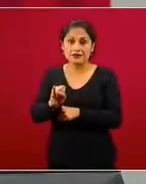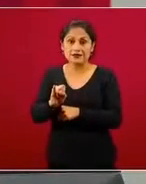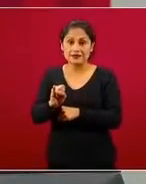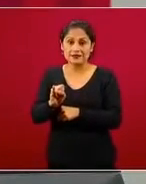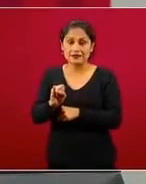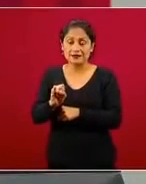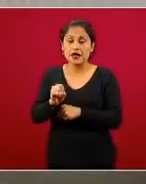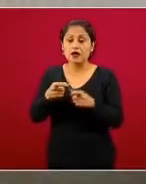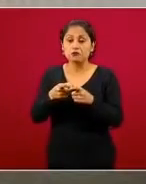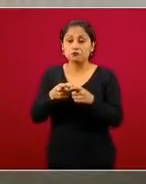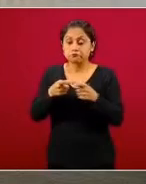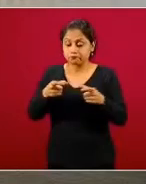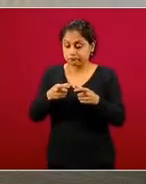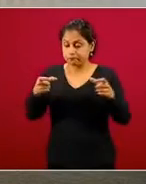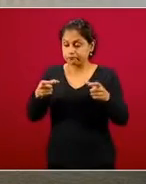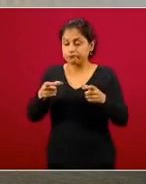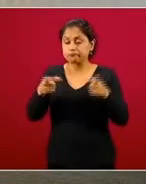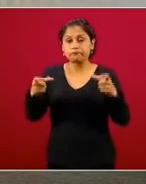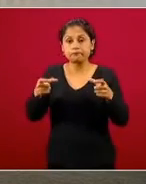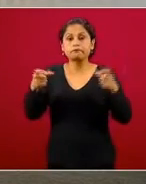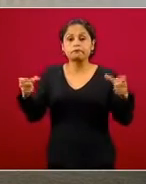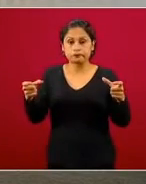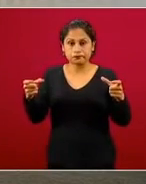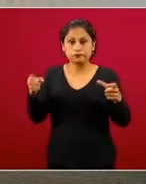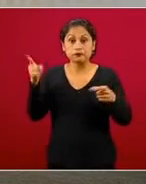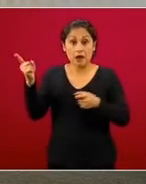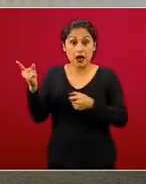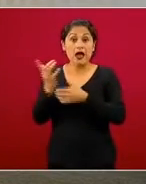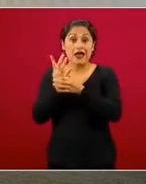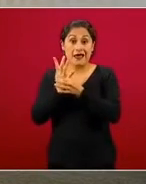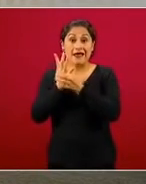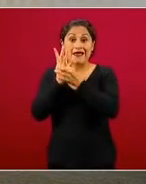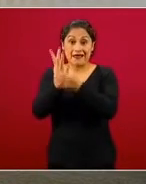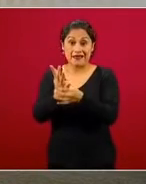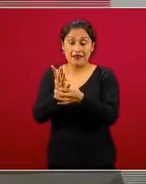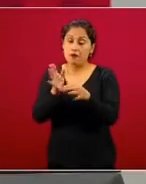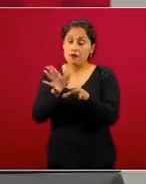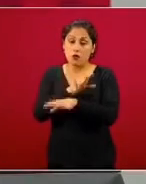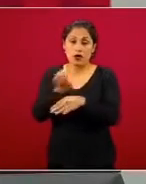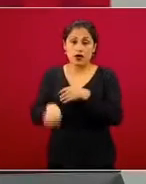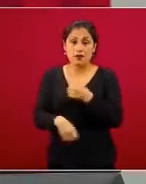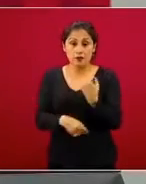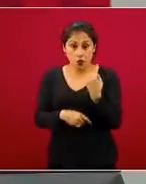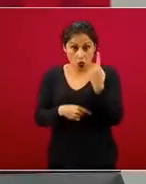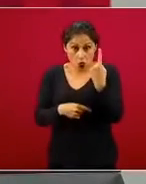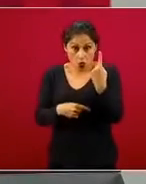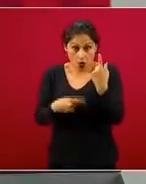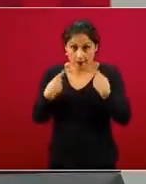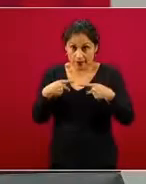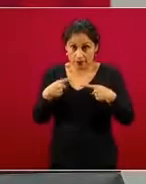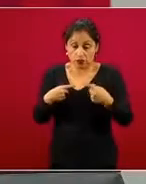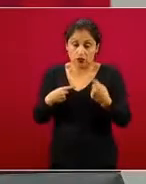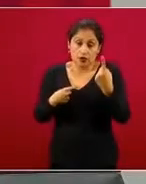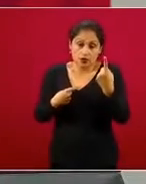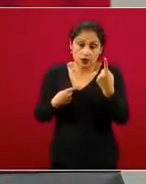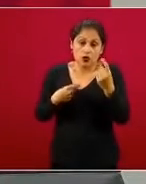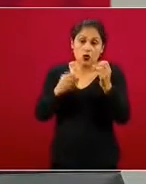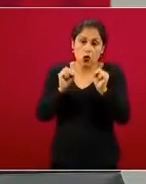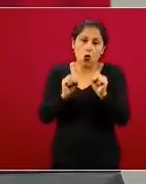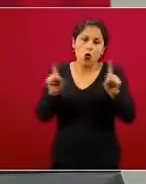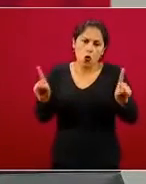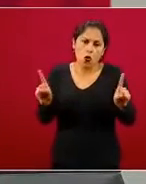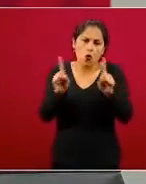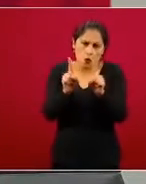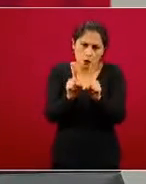law of populations. So he described this exponential projection, also called